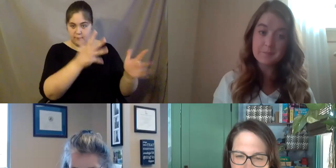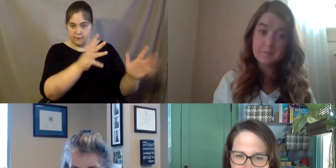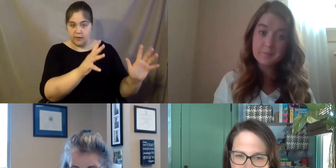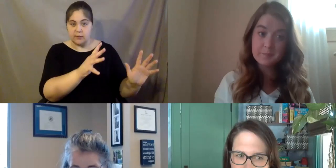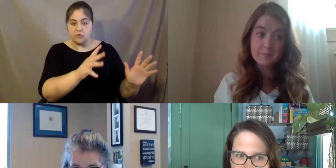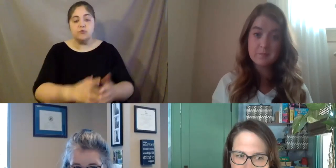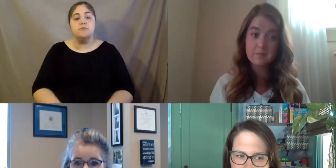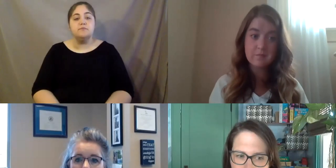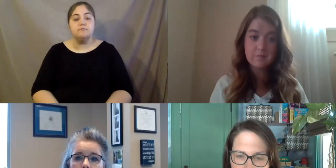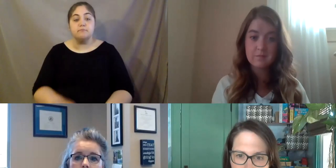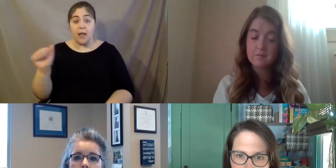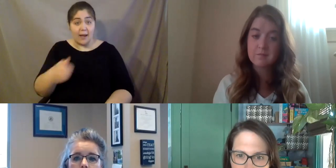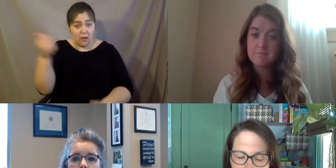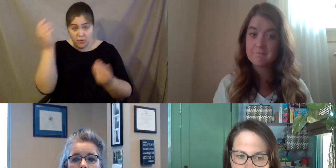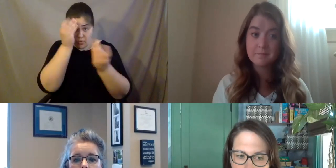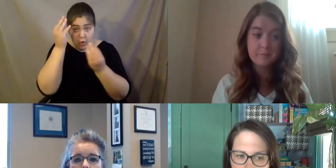last closing thoughts?